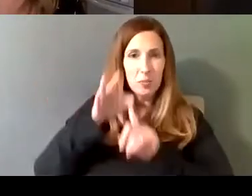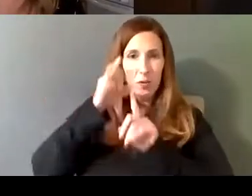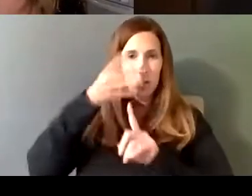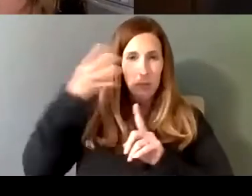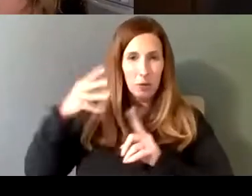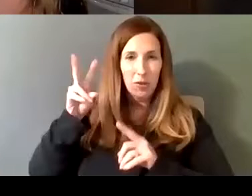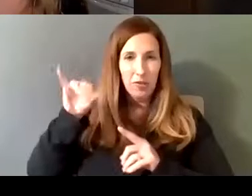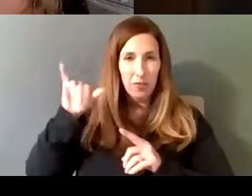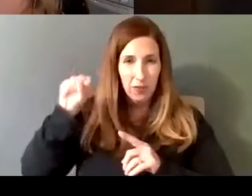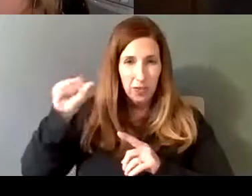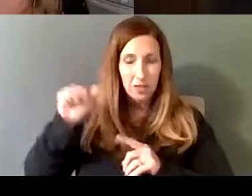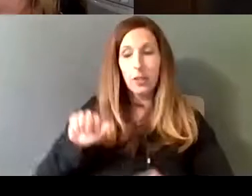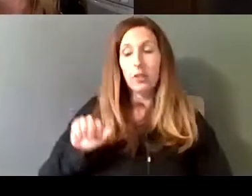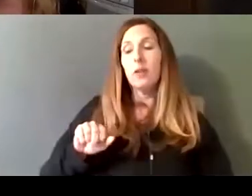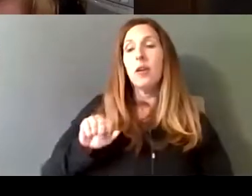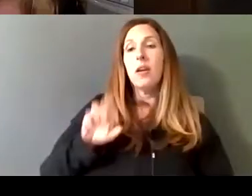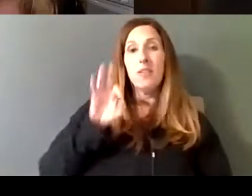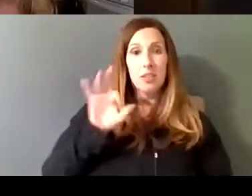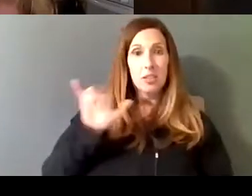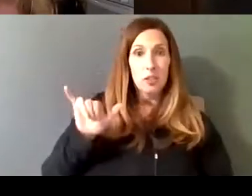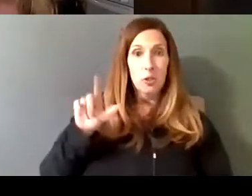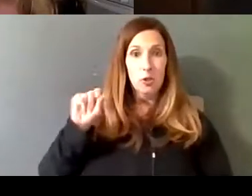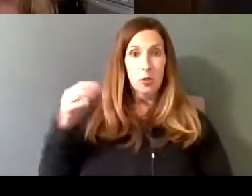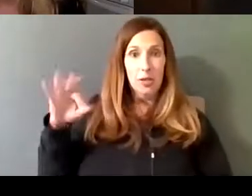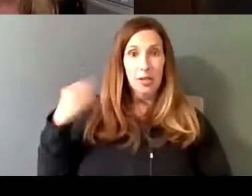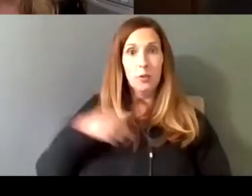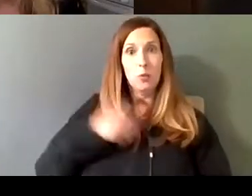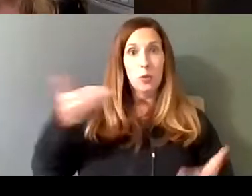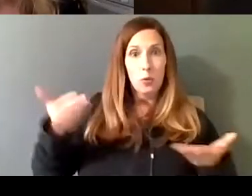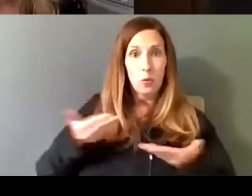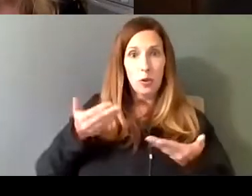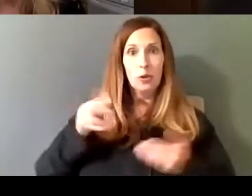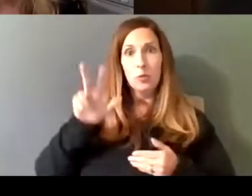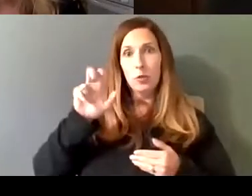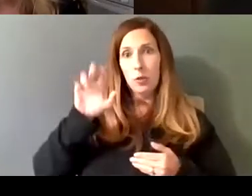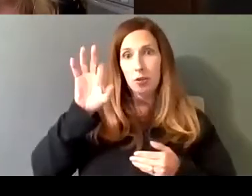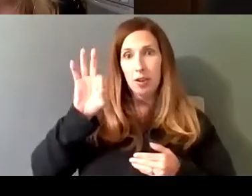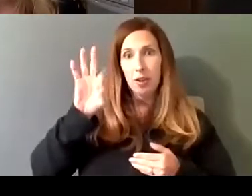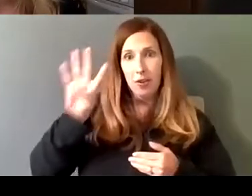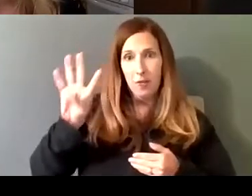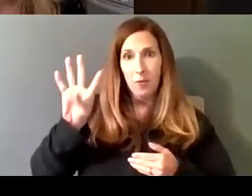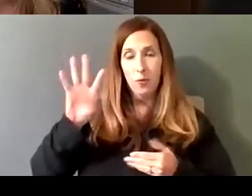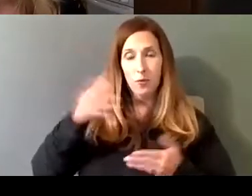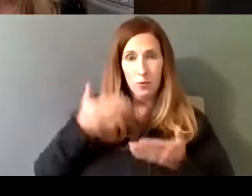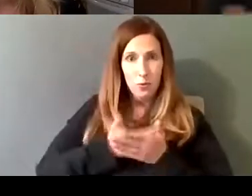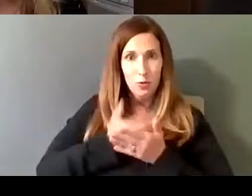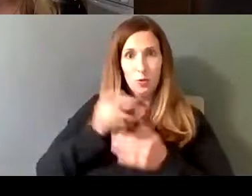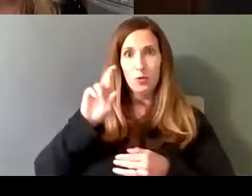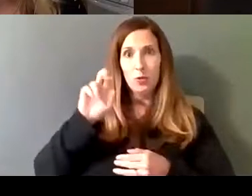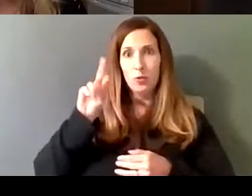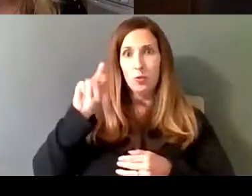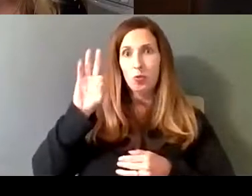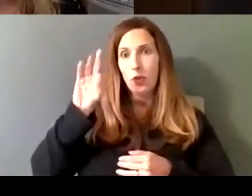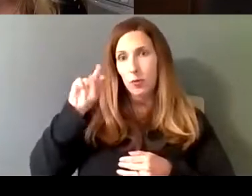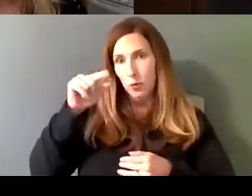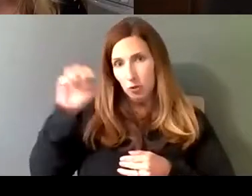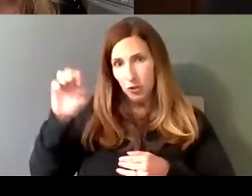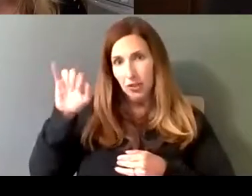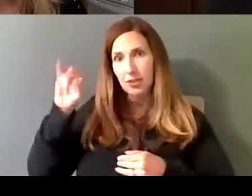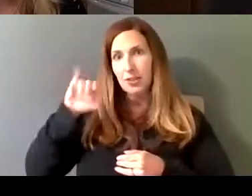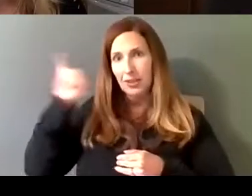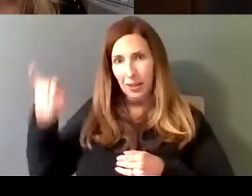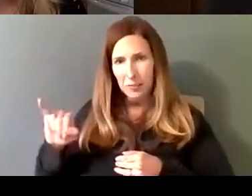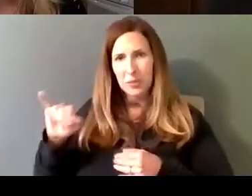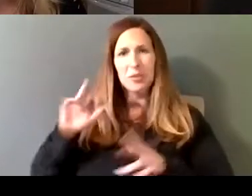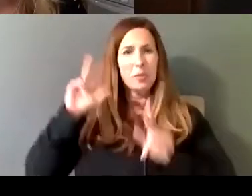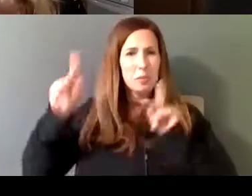fiscal year 2019, we welcomed 394 newly arrived refugees to Indianapolis. And folks come typically from a wide variety